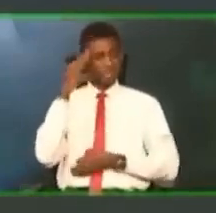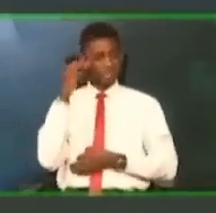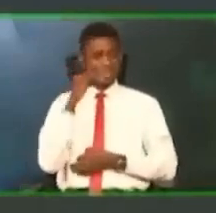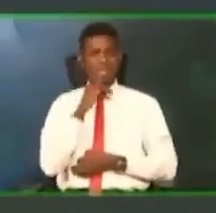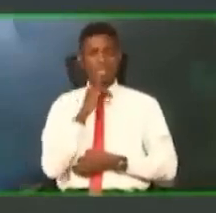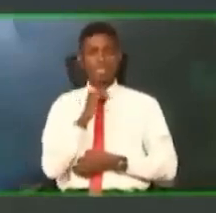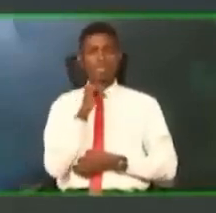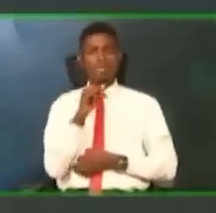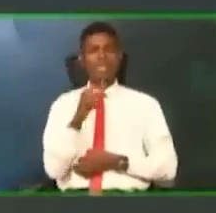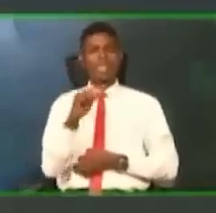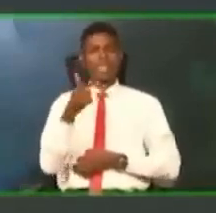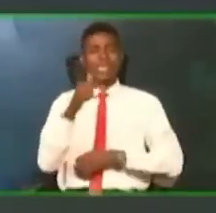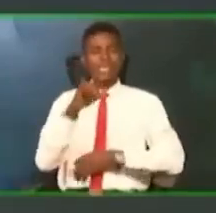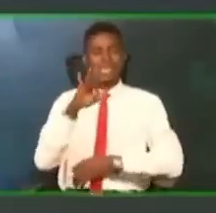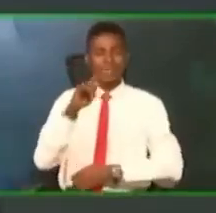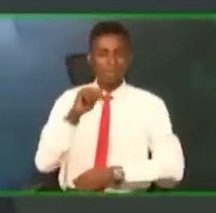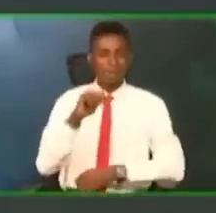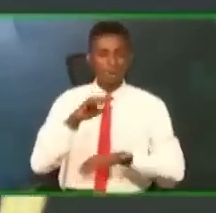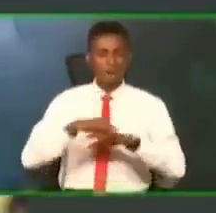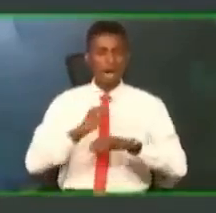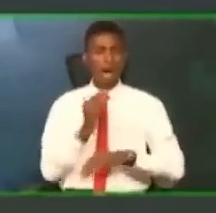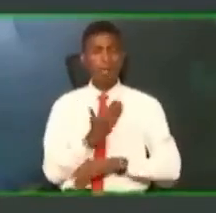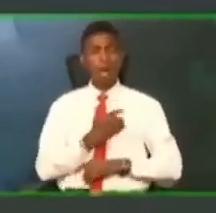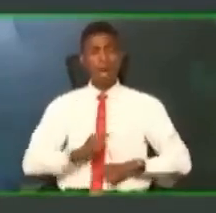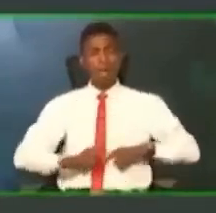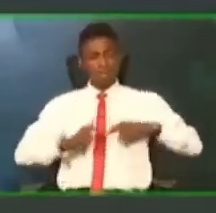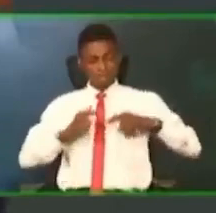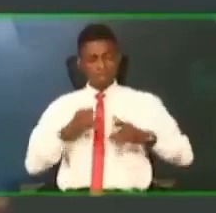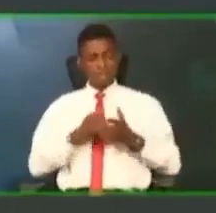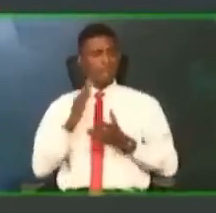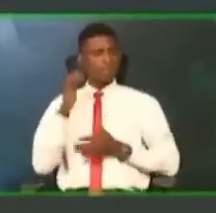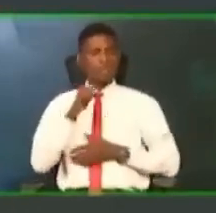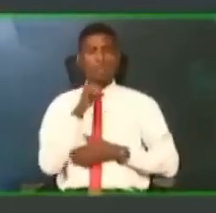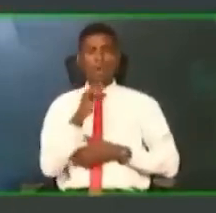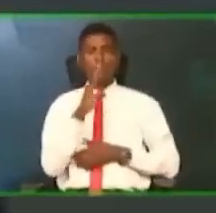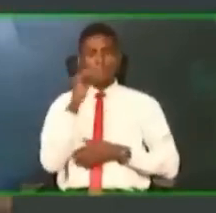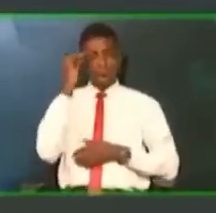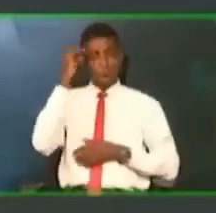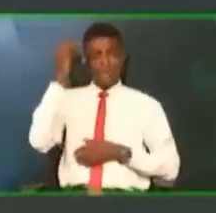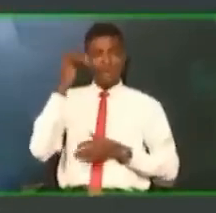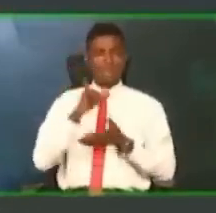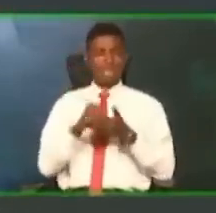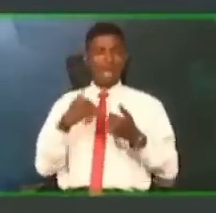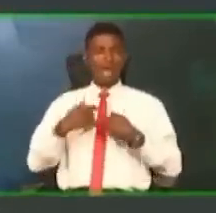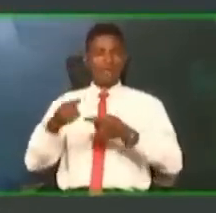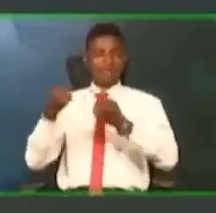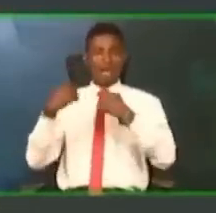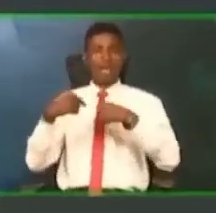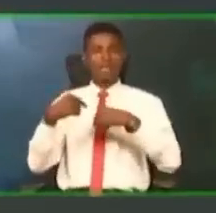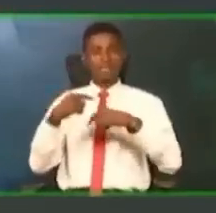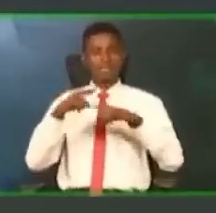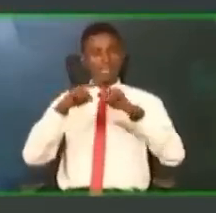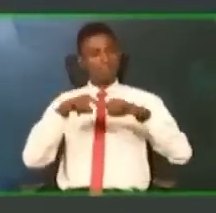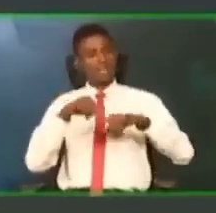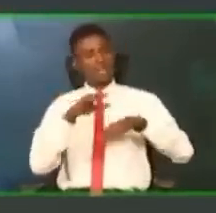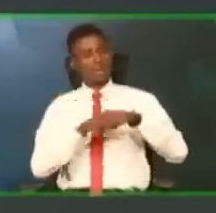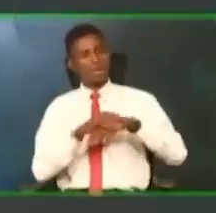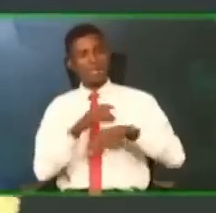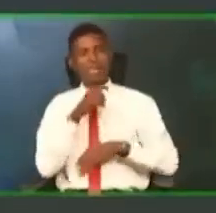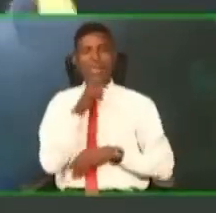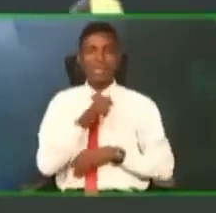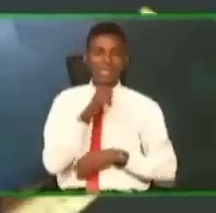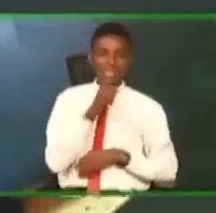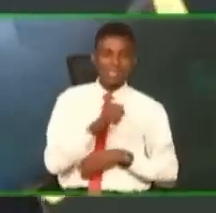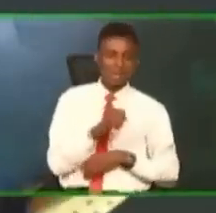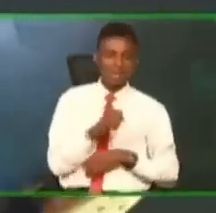No, as wonderful as that is. And it would not just be opinions that have come based on age-long, respectfully